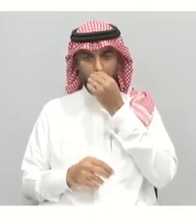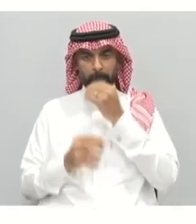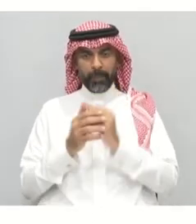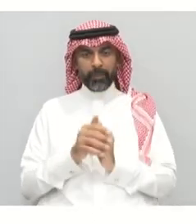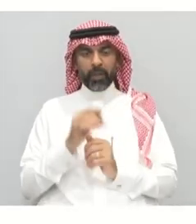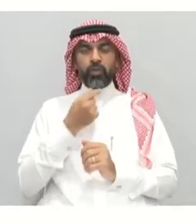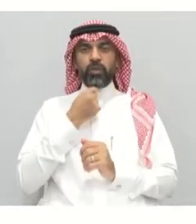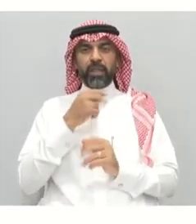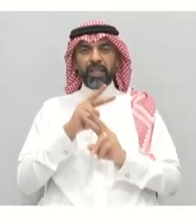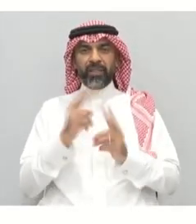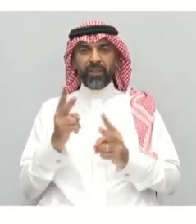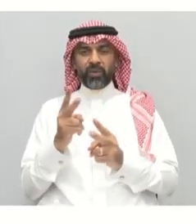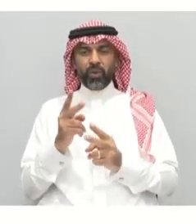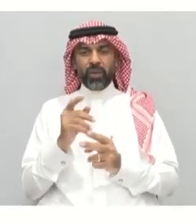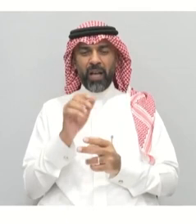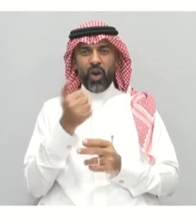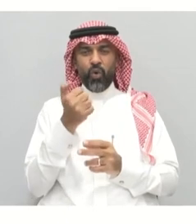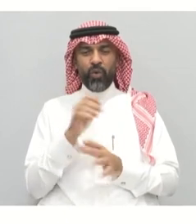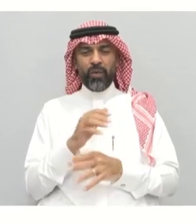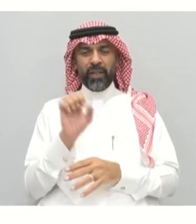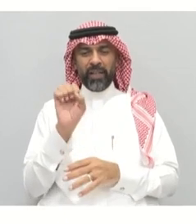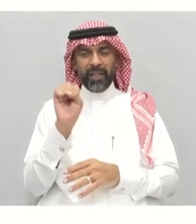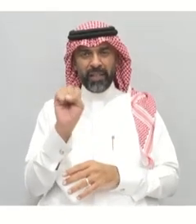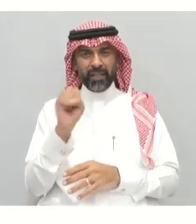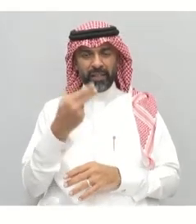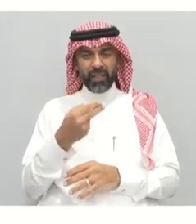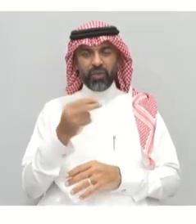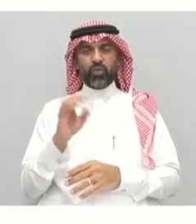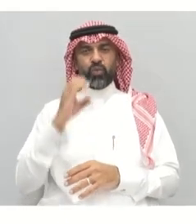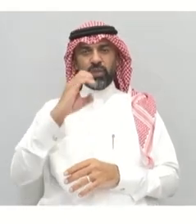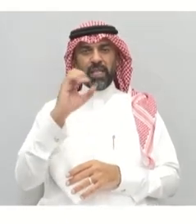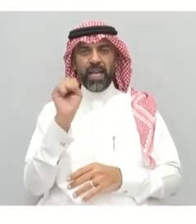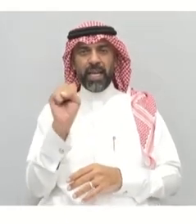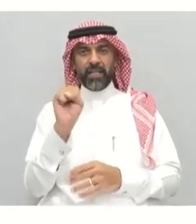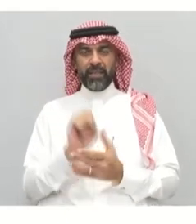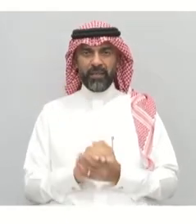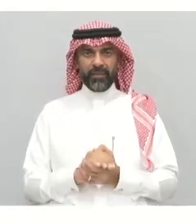some English consonant blend with sl. Okay, so